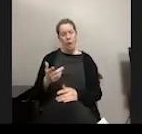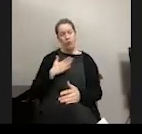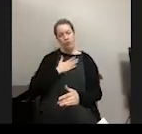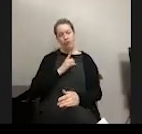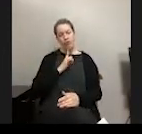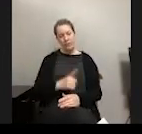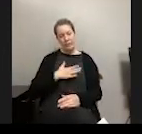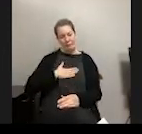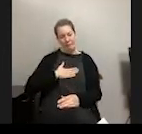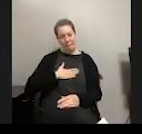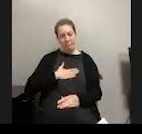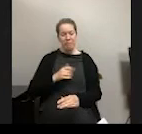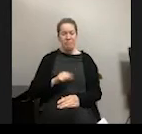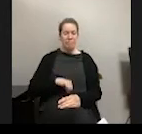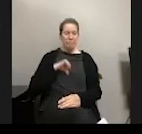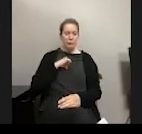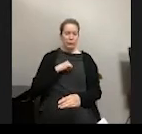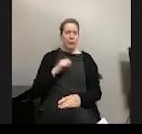hear that.